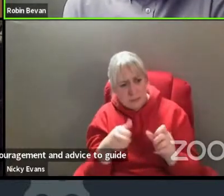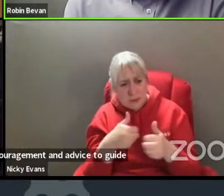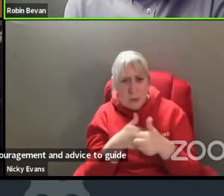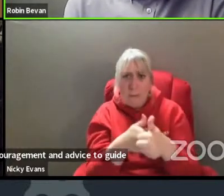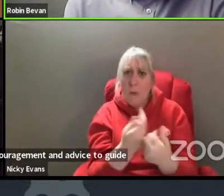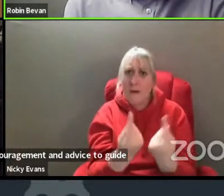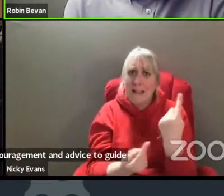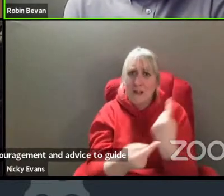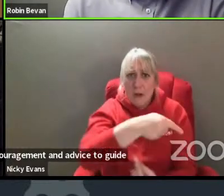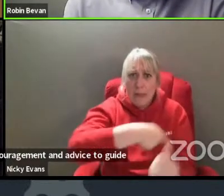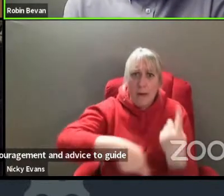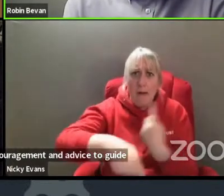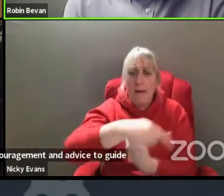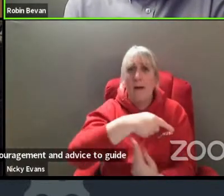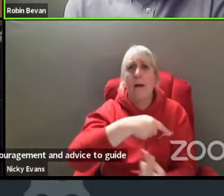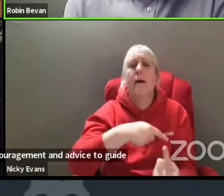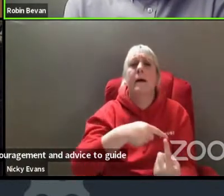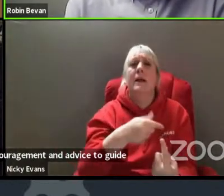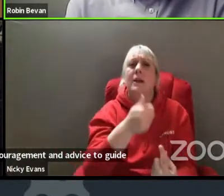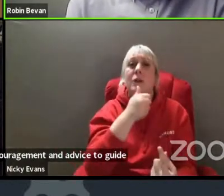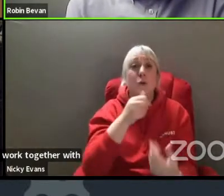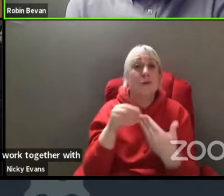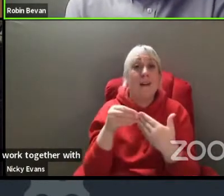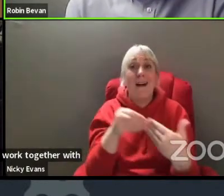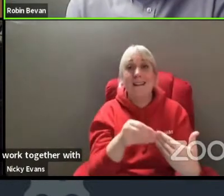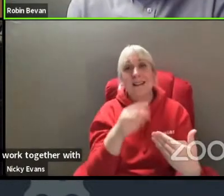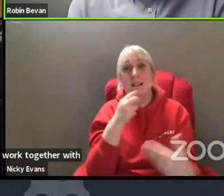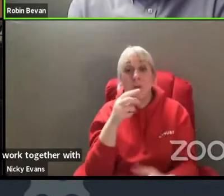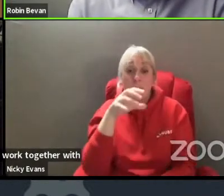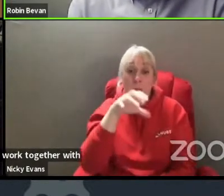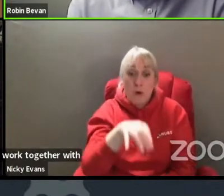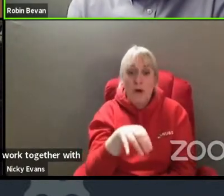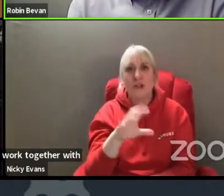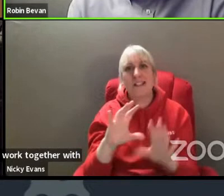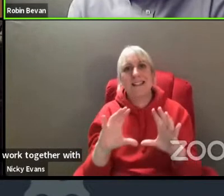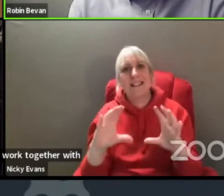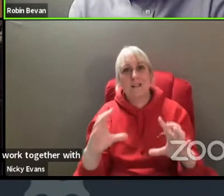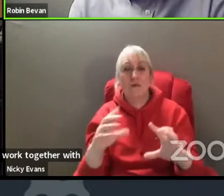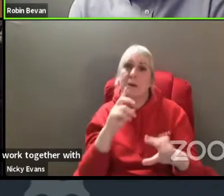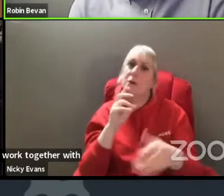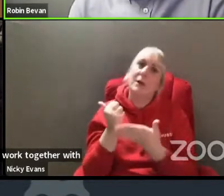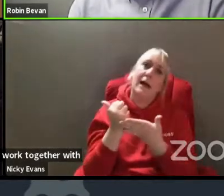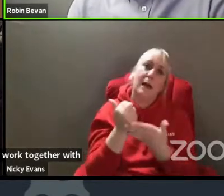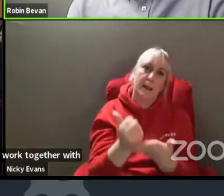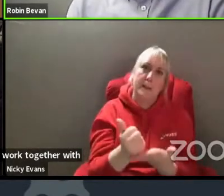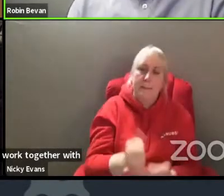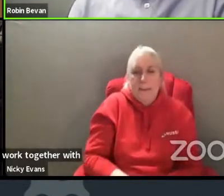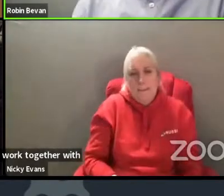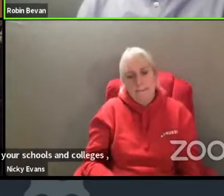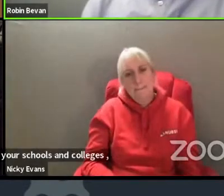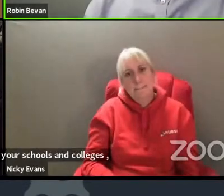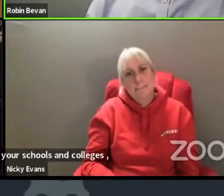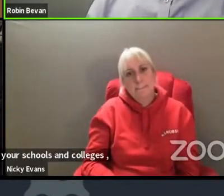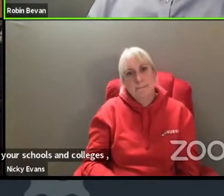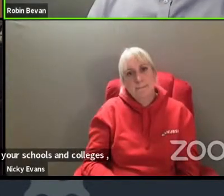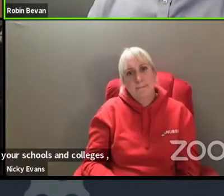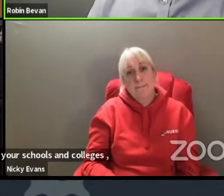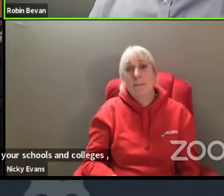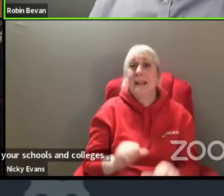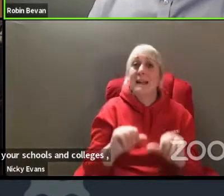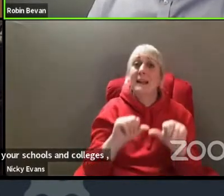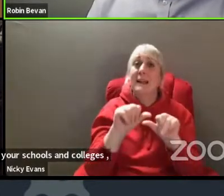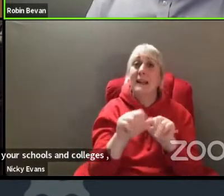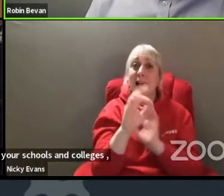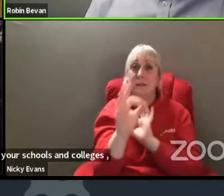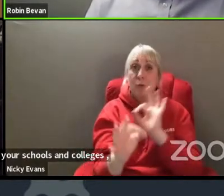with guidance also from branch and district to assist with the challenges that we face. So the next set of